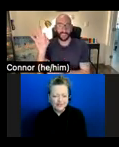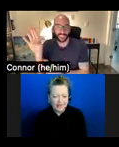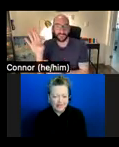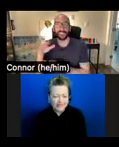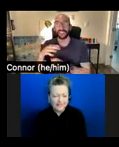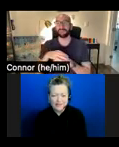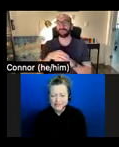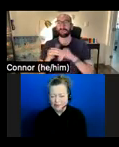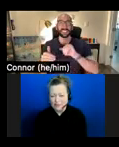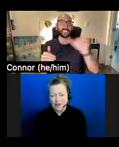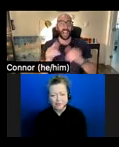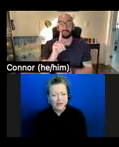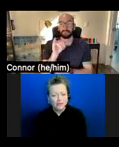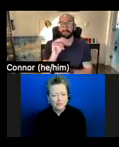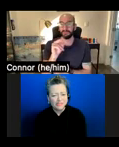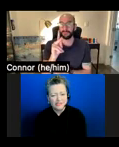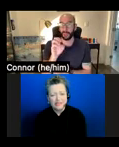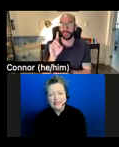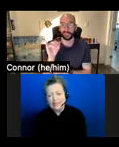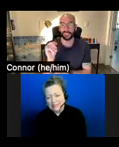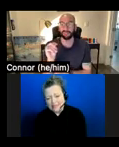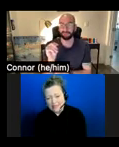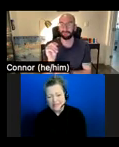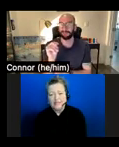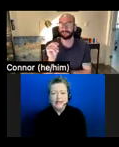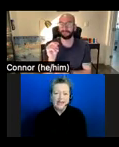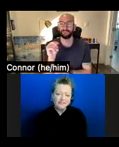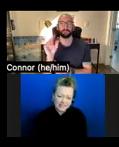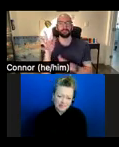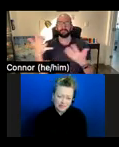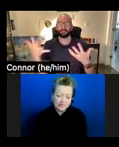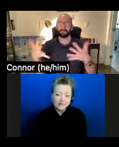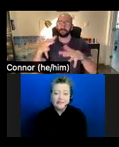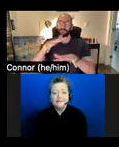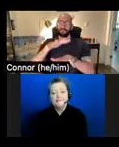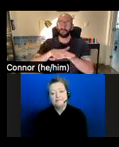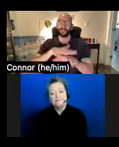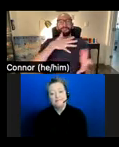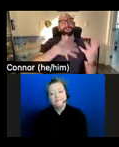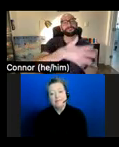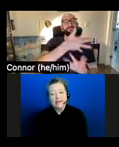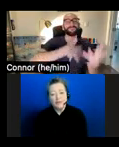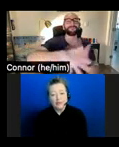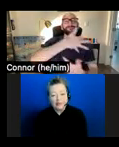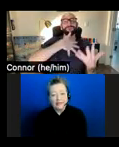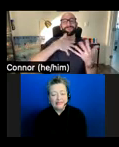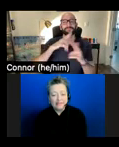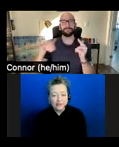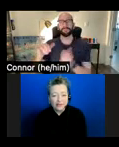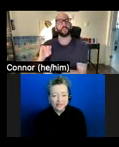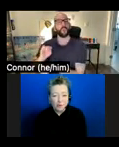concrete way of thinking it is very similar to other platforms such as LinkedIn and Facebook. It